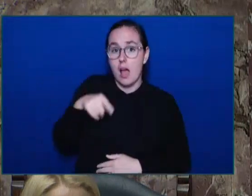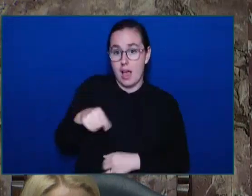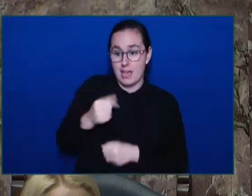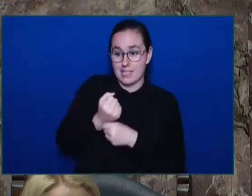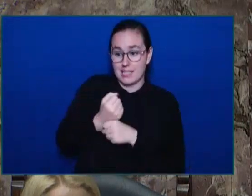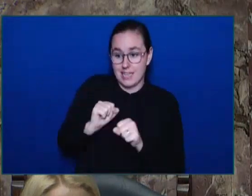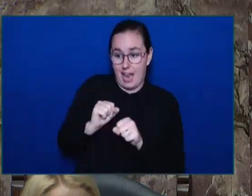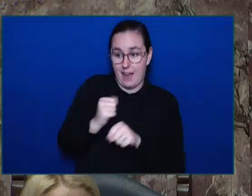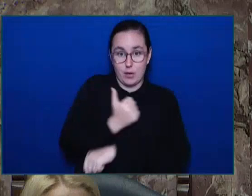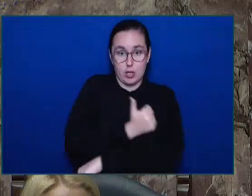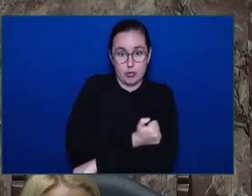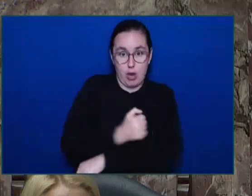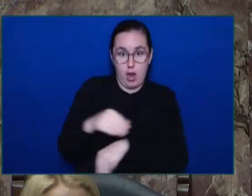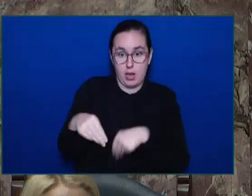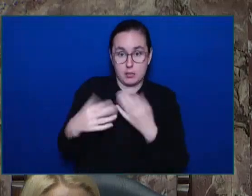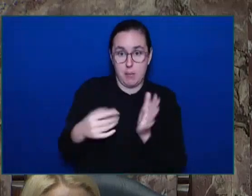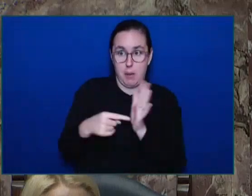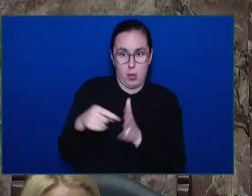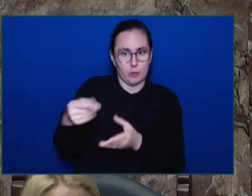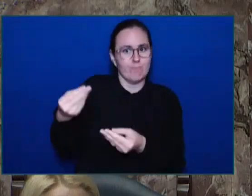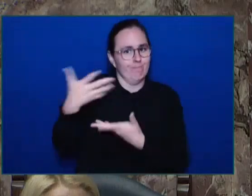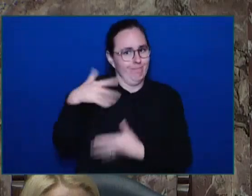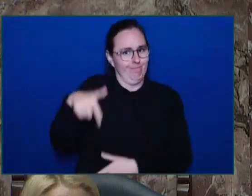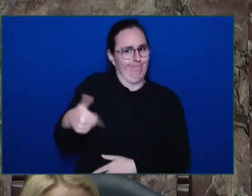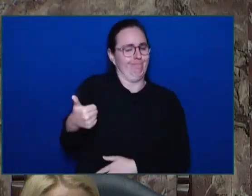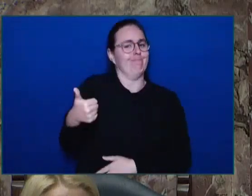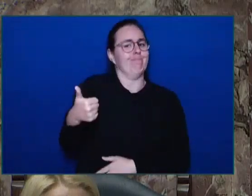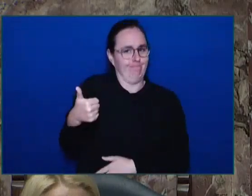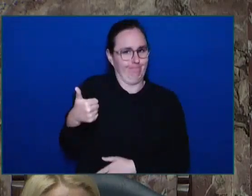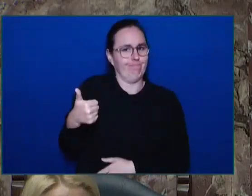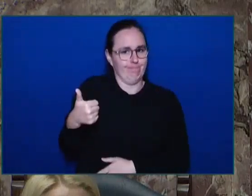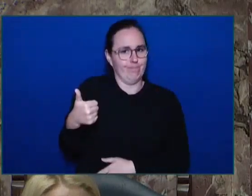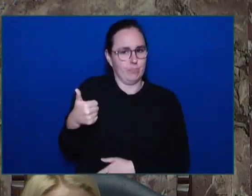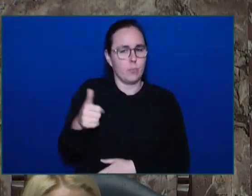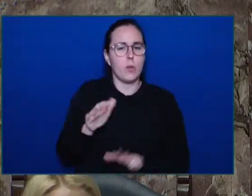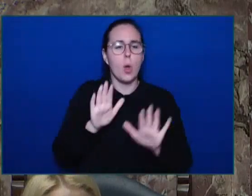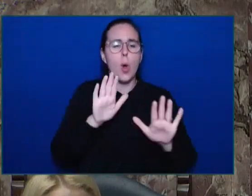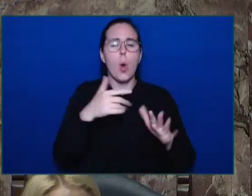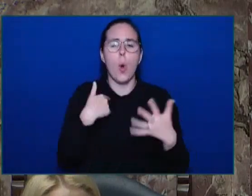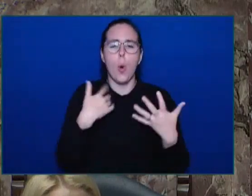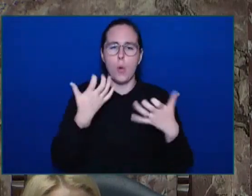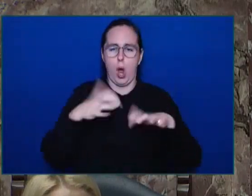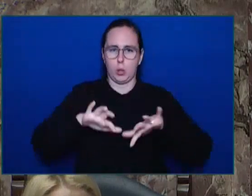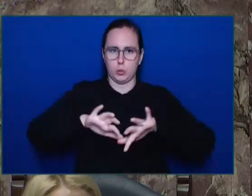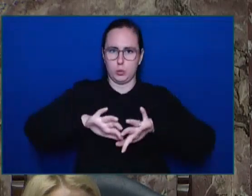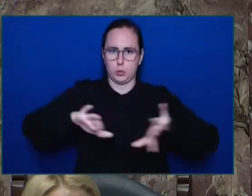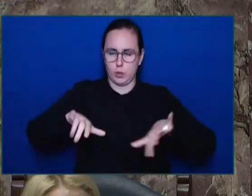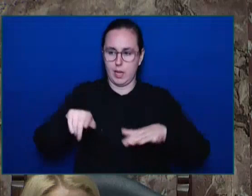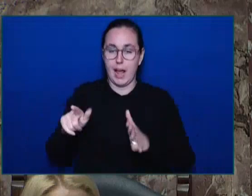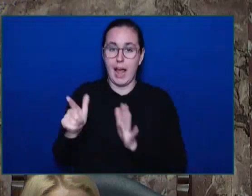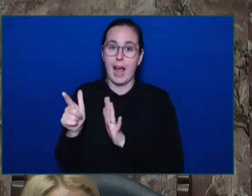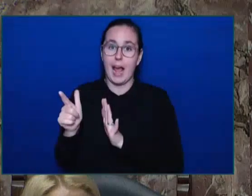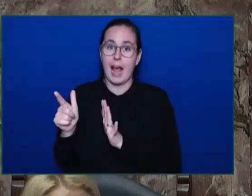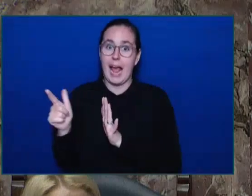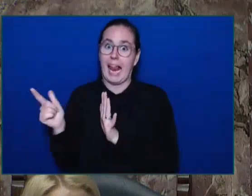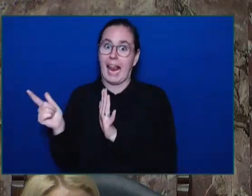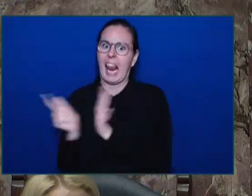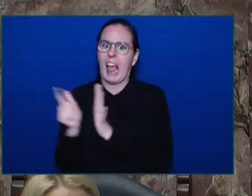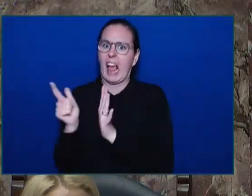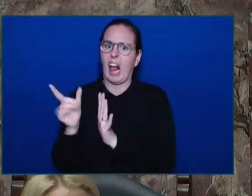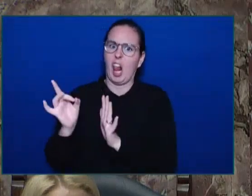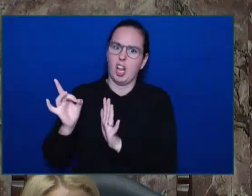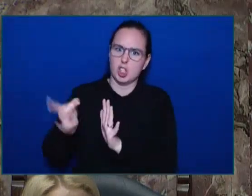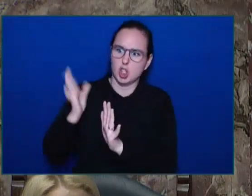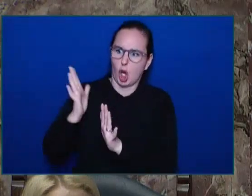drug supply. And that work is being closely monitored and evaluated by